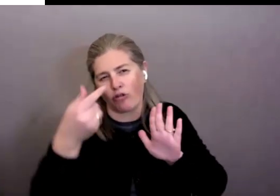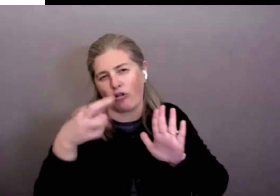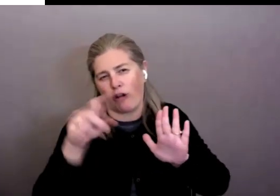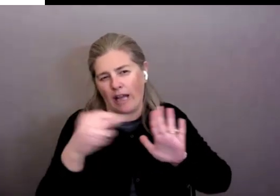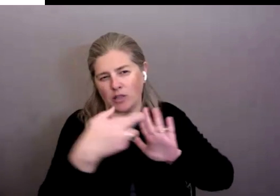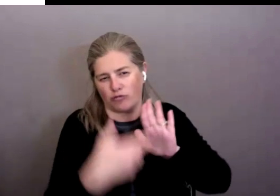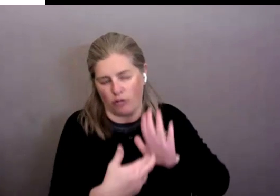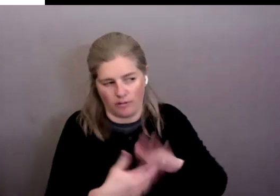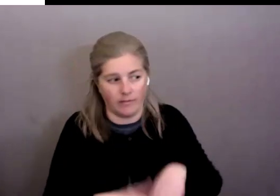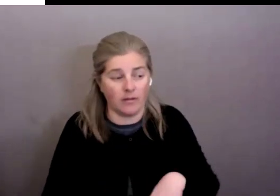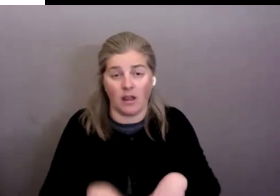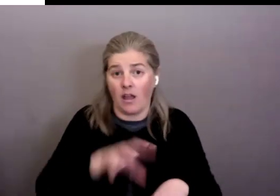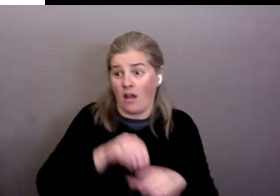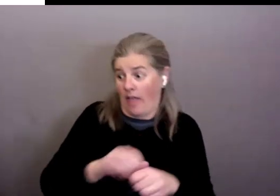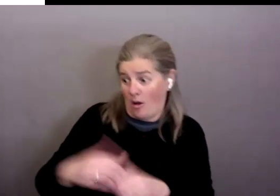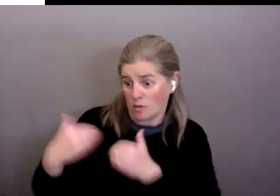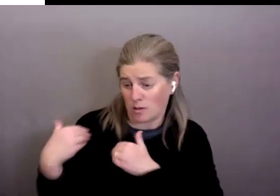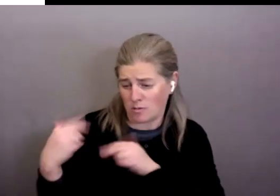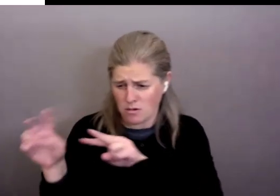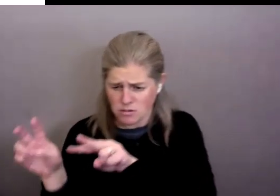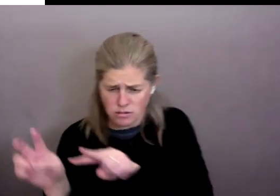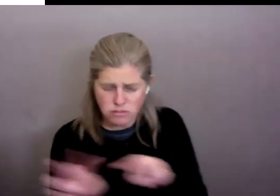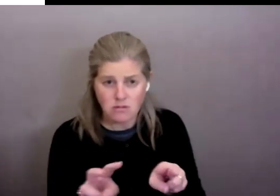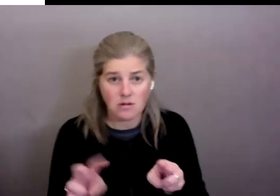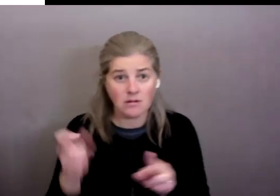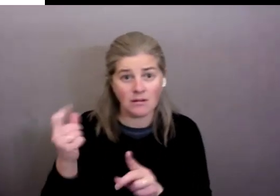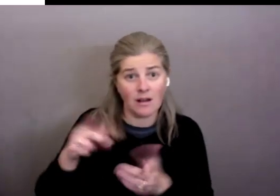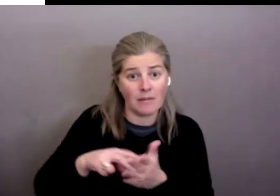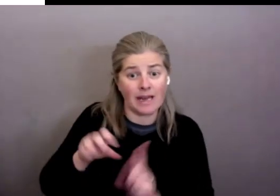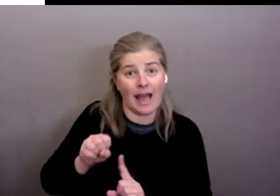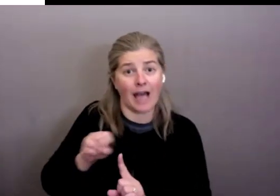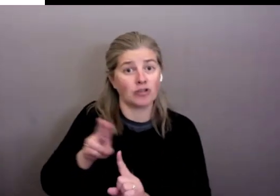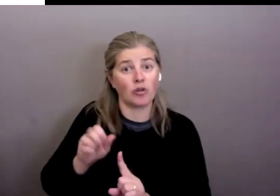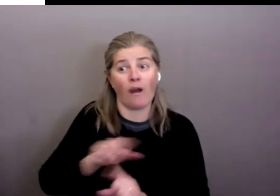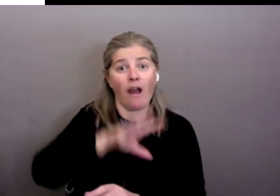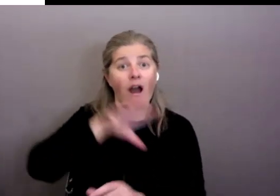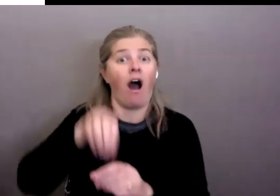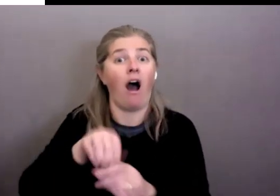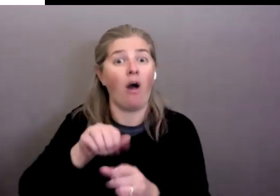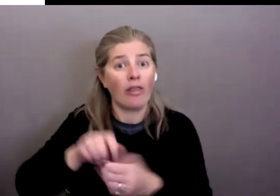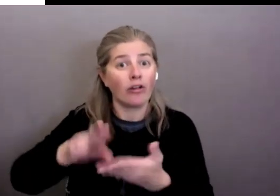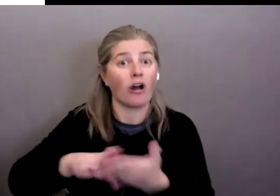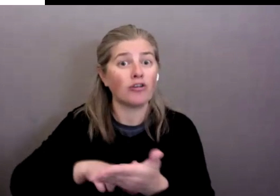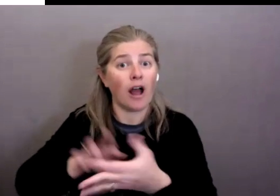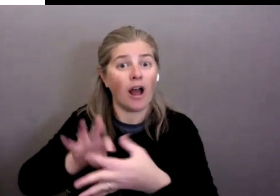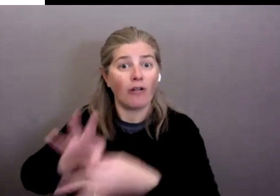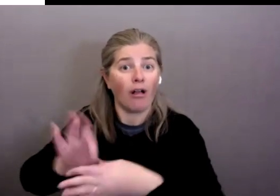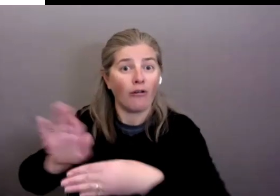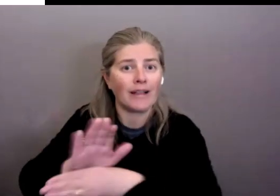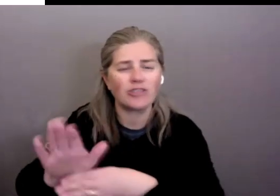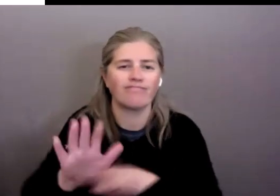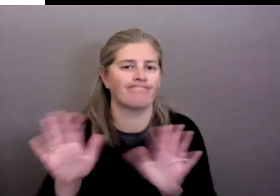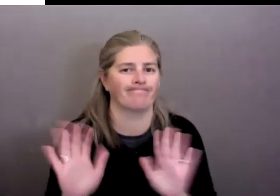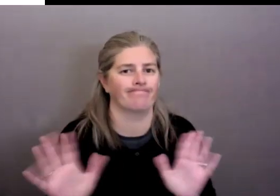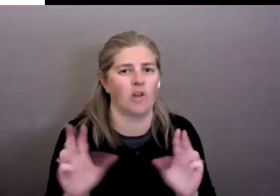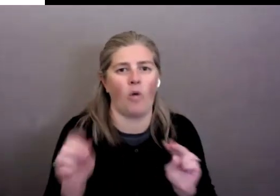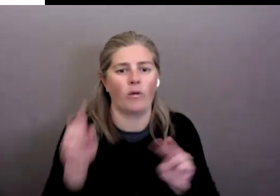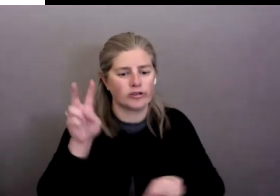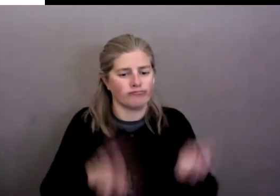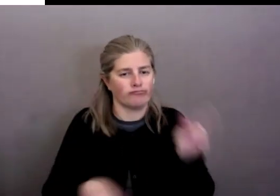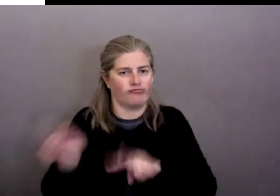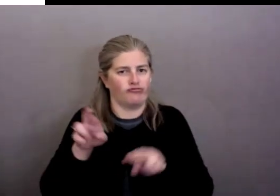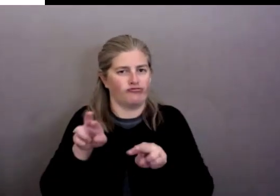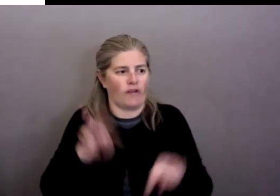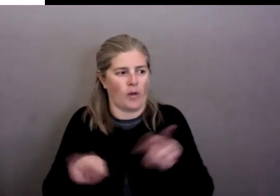Engaging in these responsibilities does not make the SUA a party to the contract or commercial relationship under review.